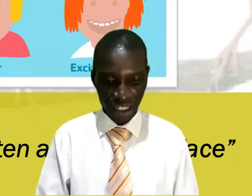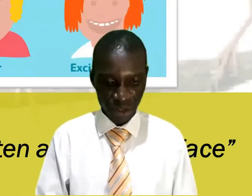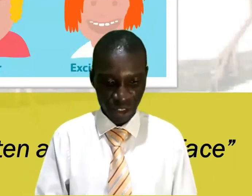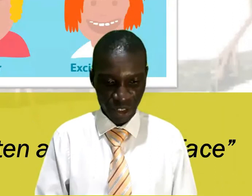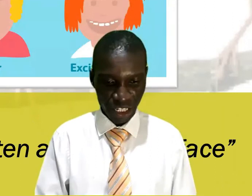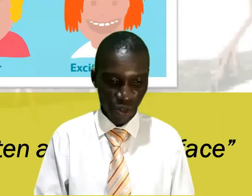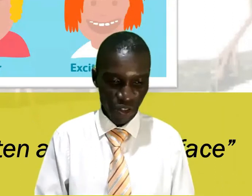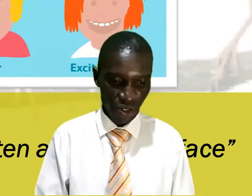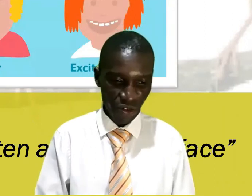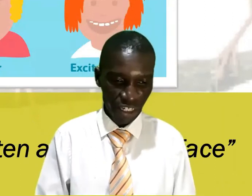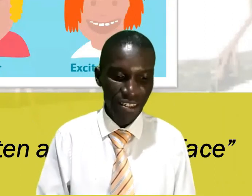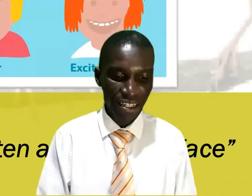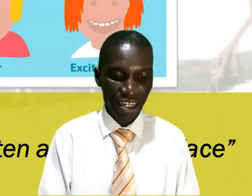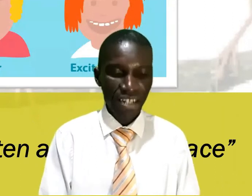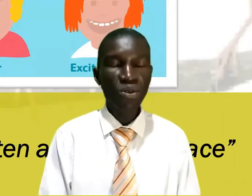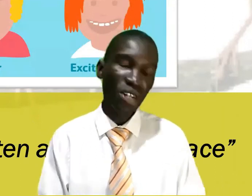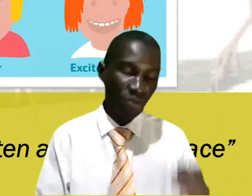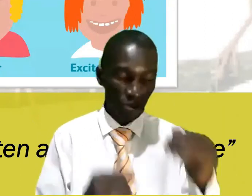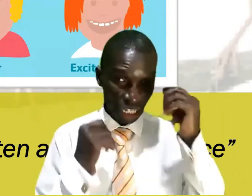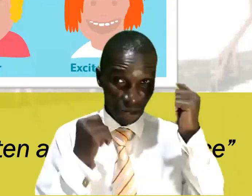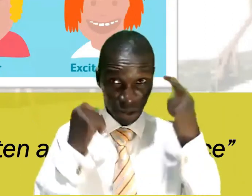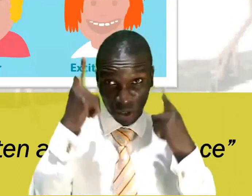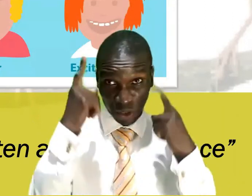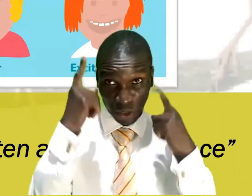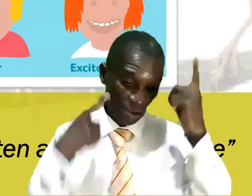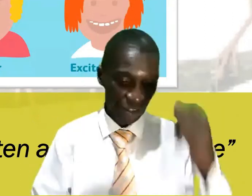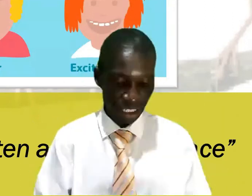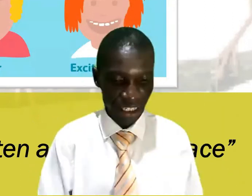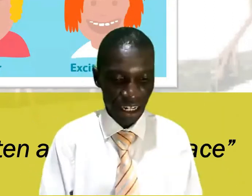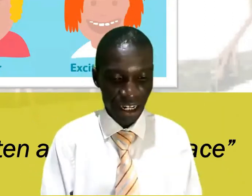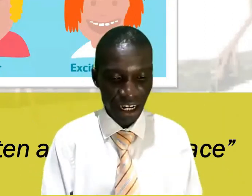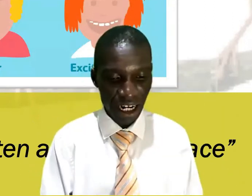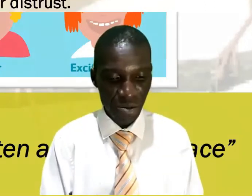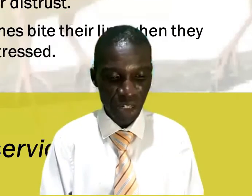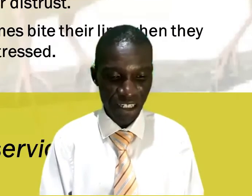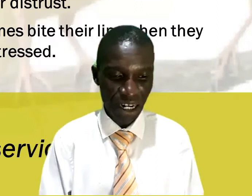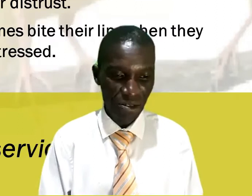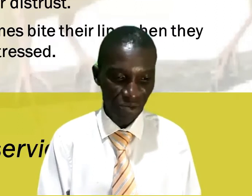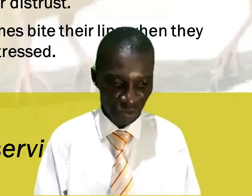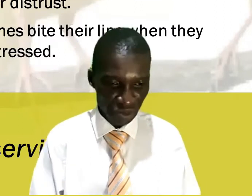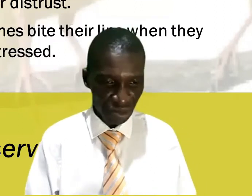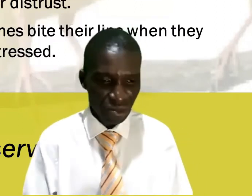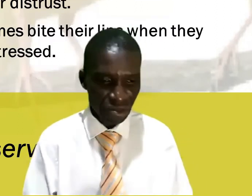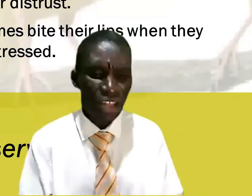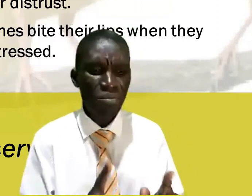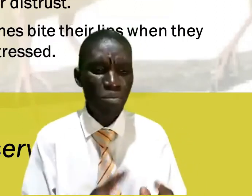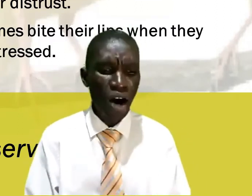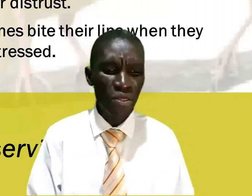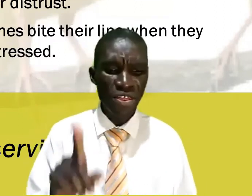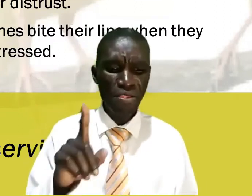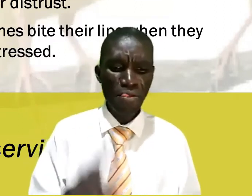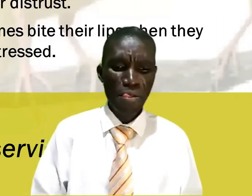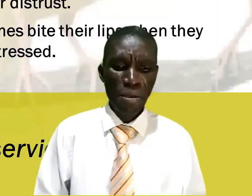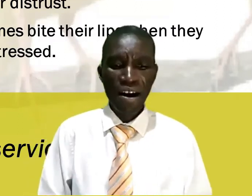expressions that you can do using your face. You will have to be able to trick your face up and down. The